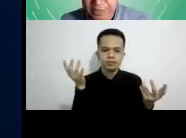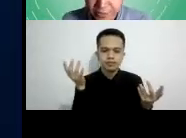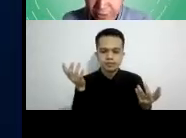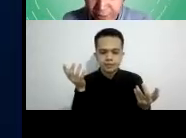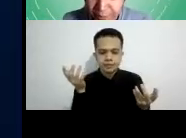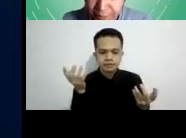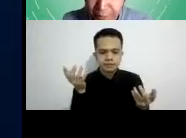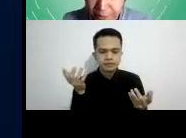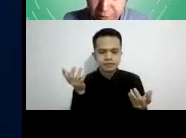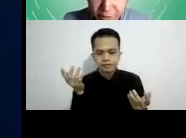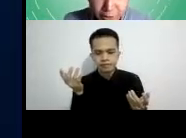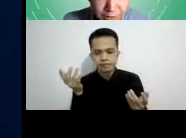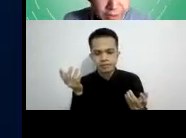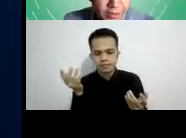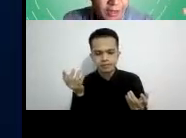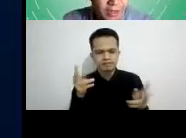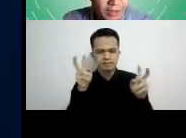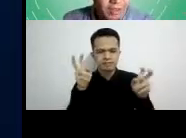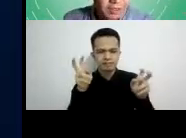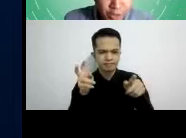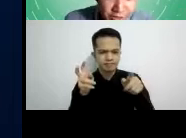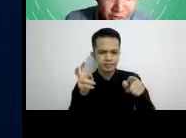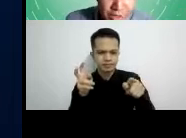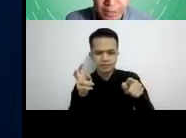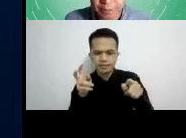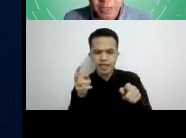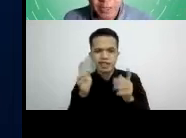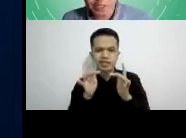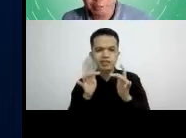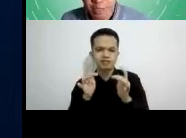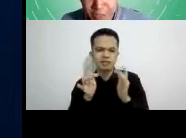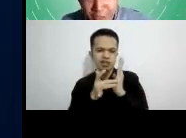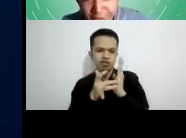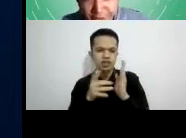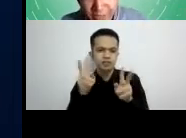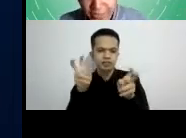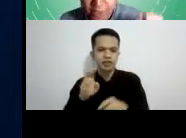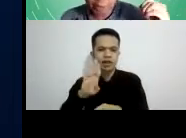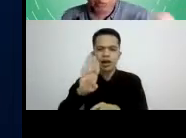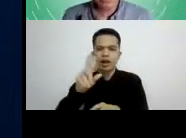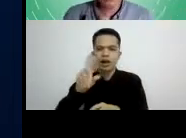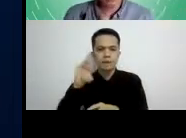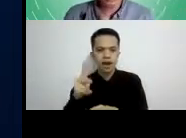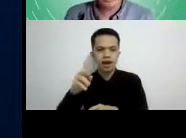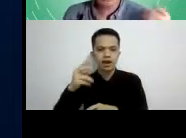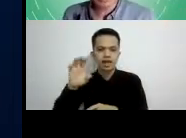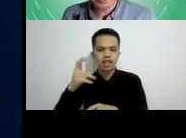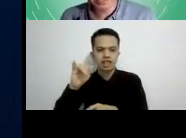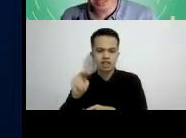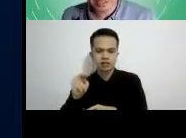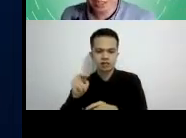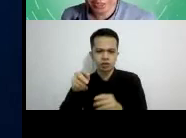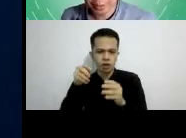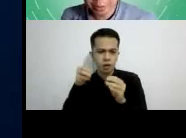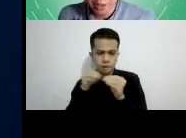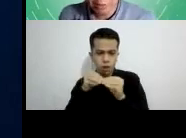this, what you call it again? Technology that's coming up, such as blockchain. And we won't go too deep into detail